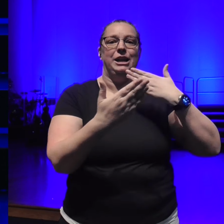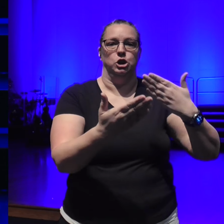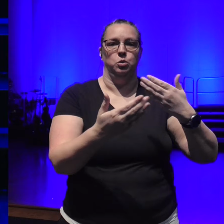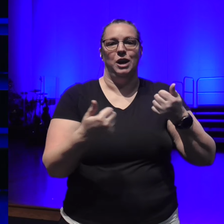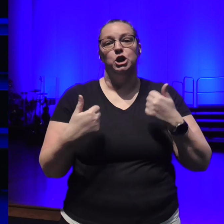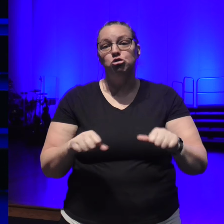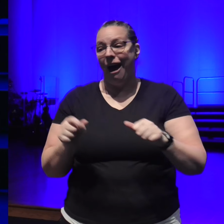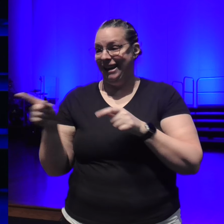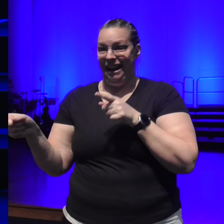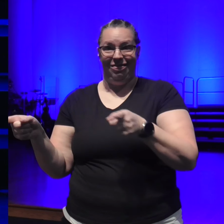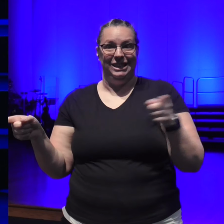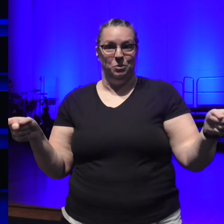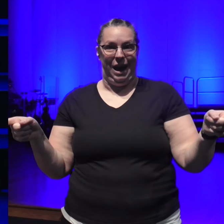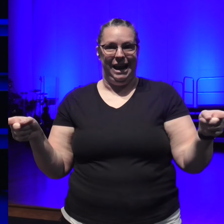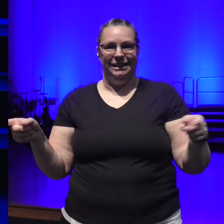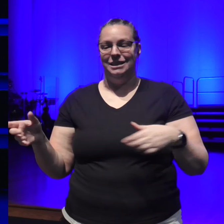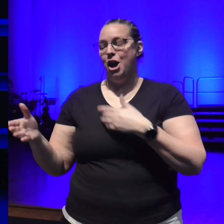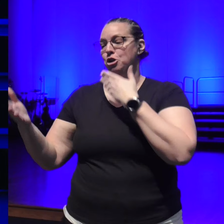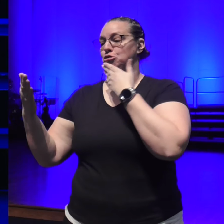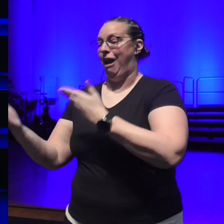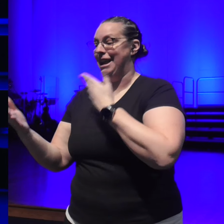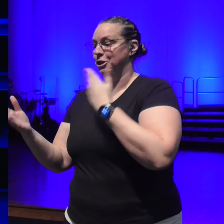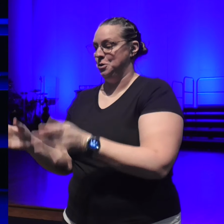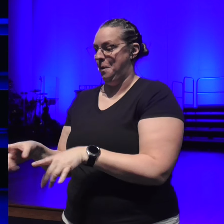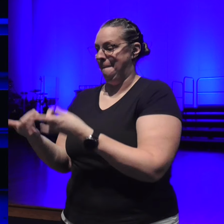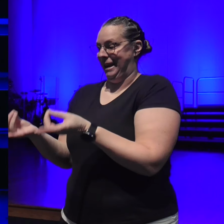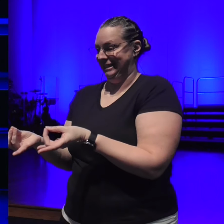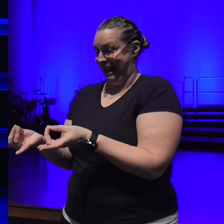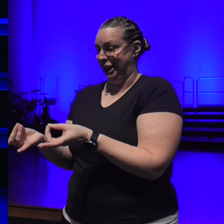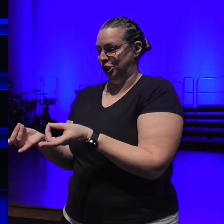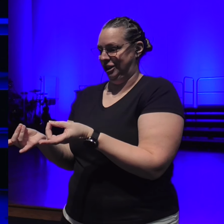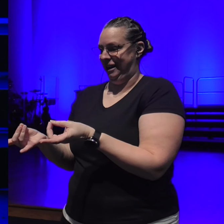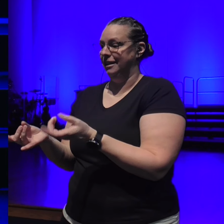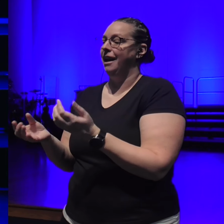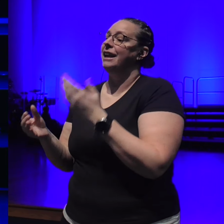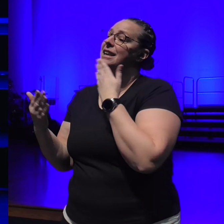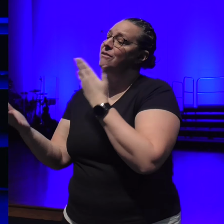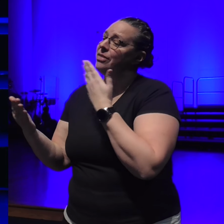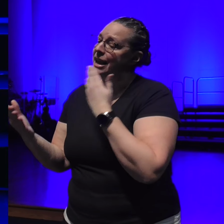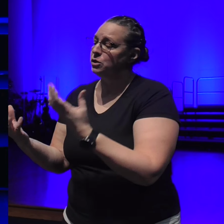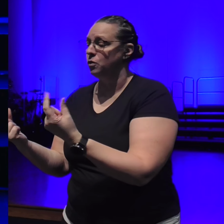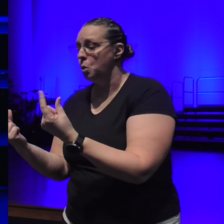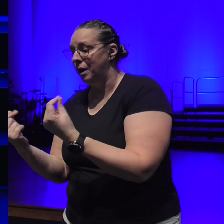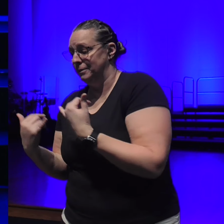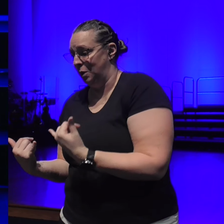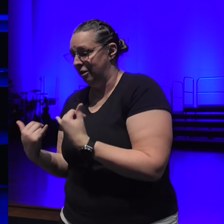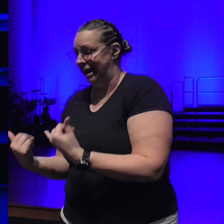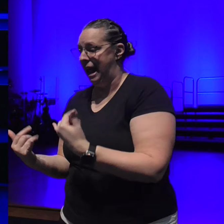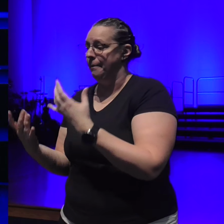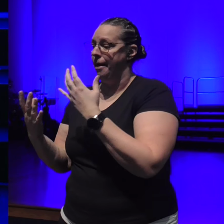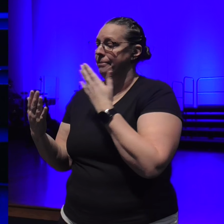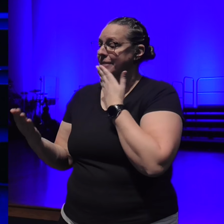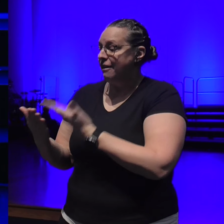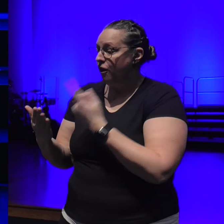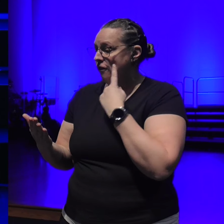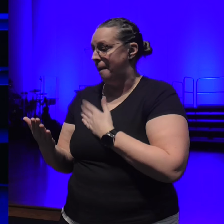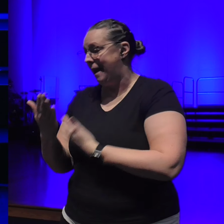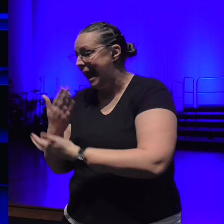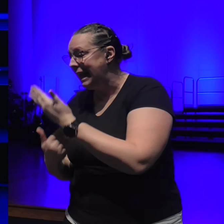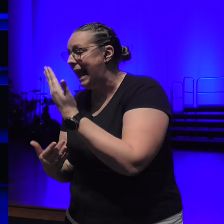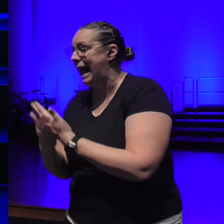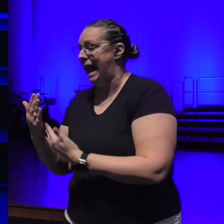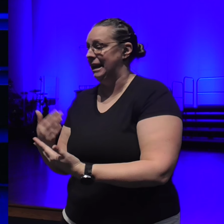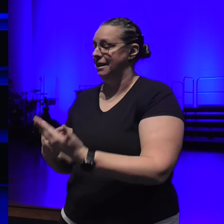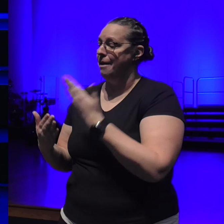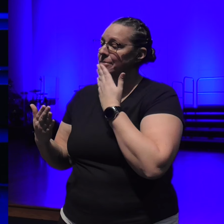in these three different ways. Have a gratitude meditation where you give thanks for what you're doing right now. I'm thankful for my hand. I'm thankful for